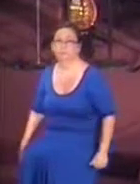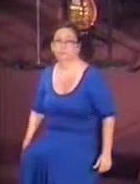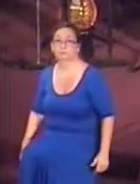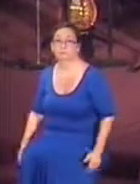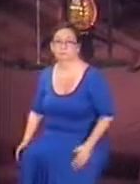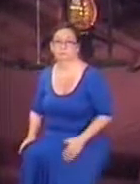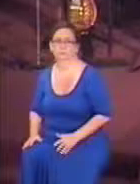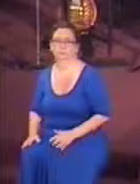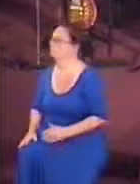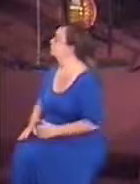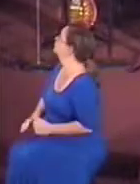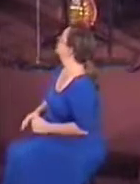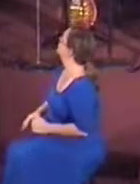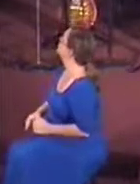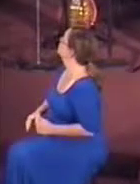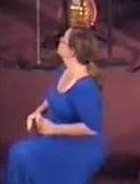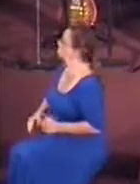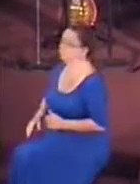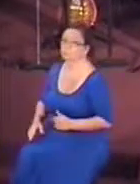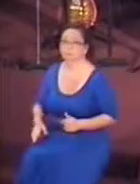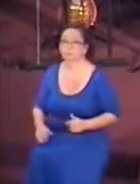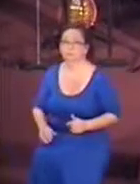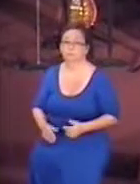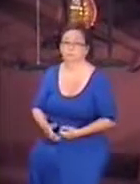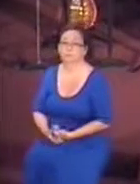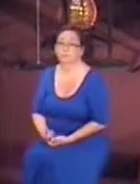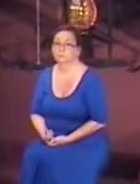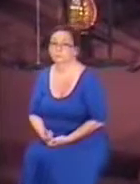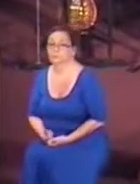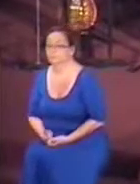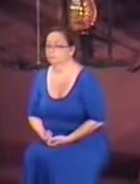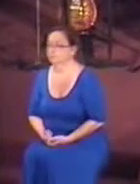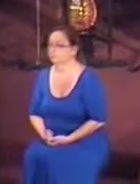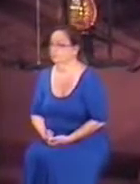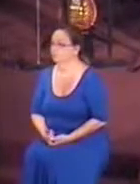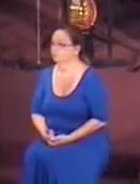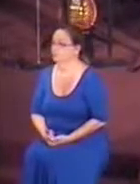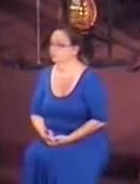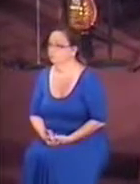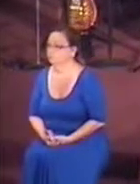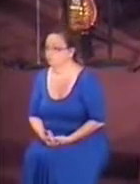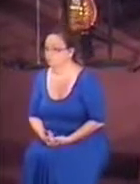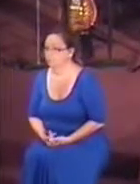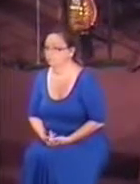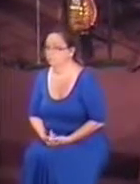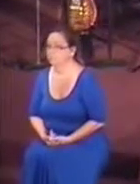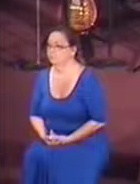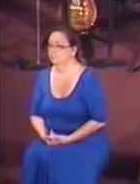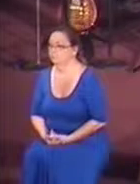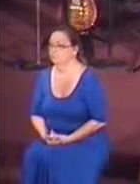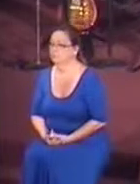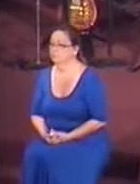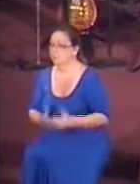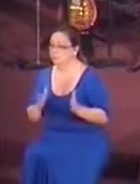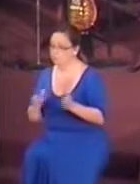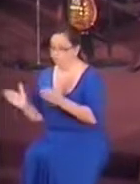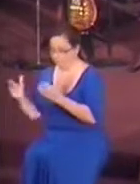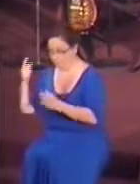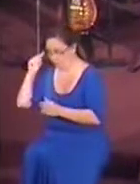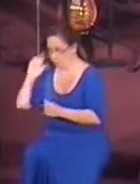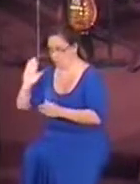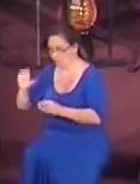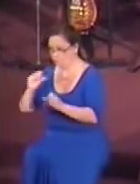him who thinks he stand take heed that he does not fall. Be aware, be mindful, be prepared for your